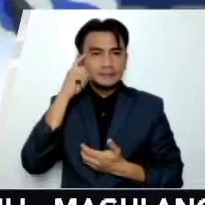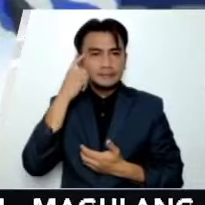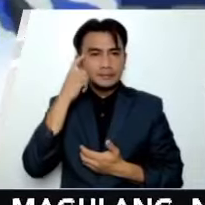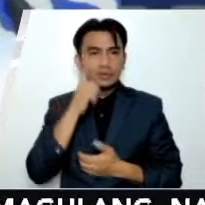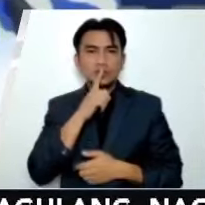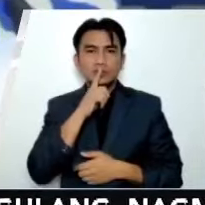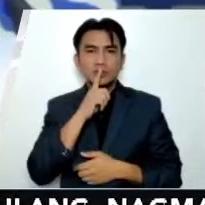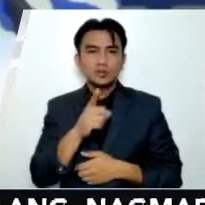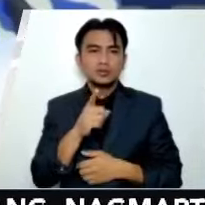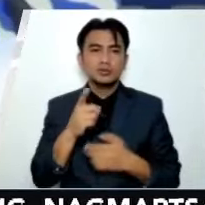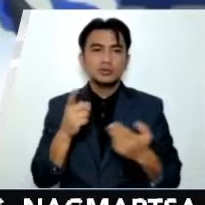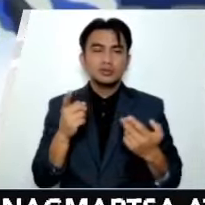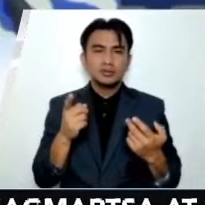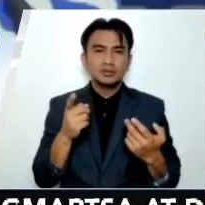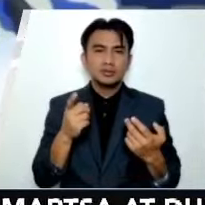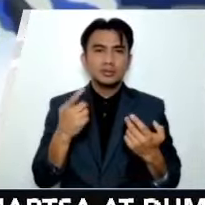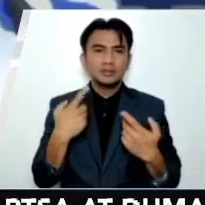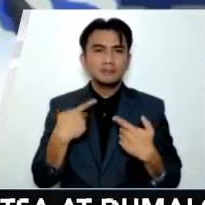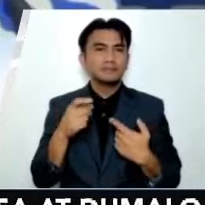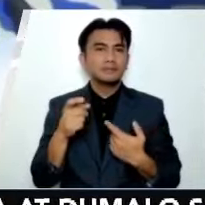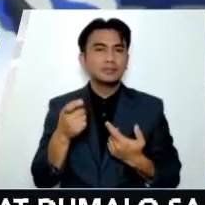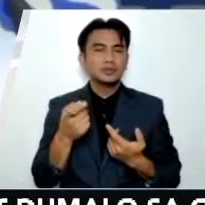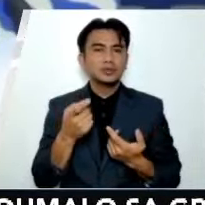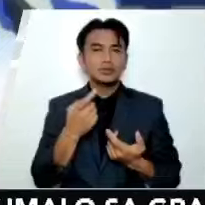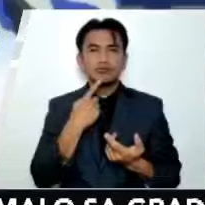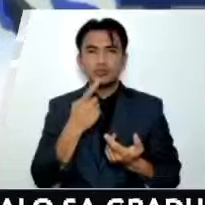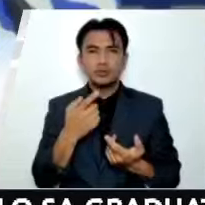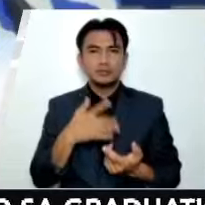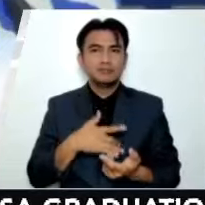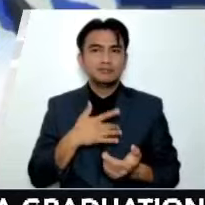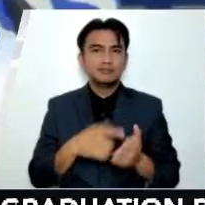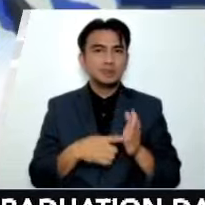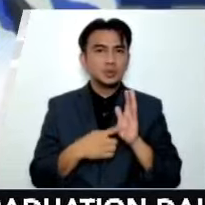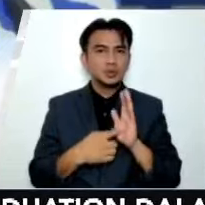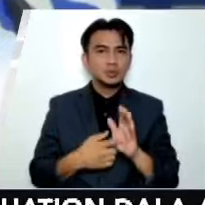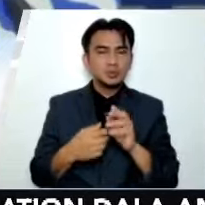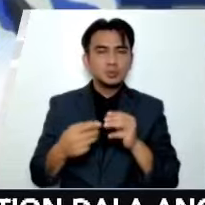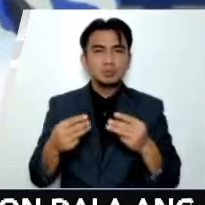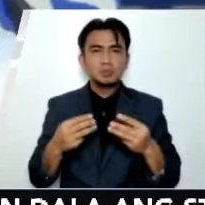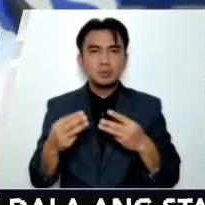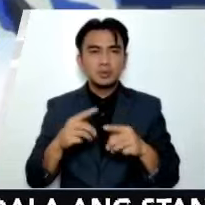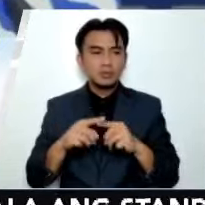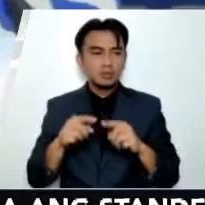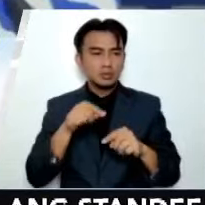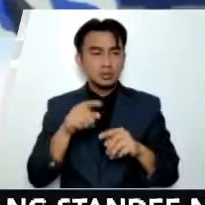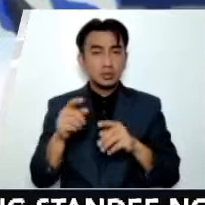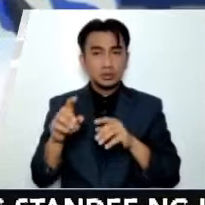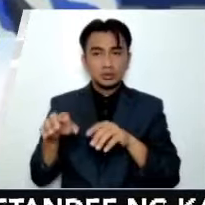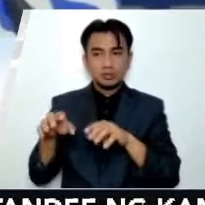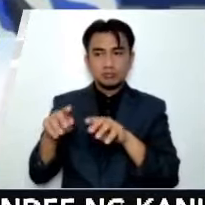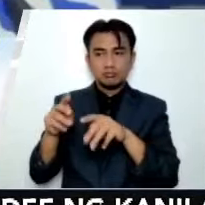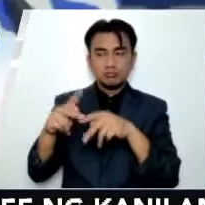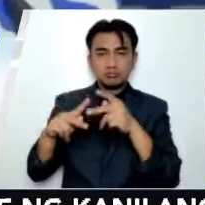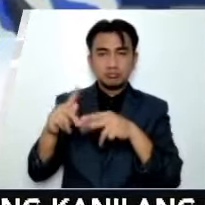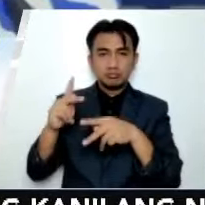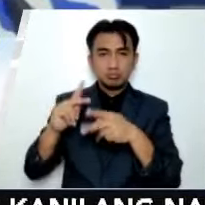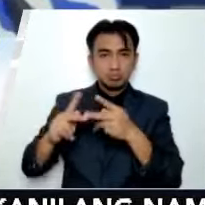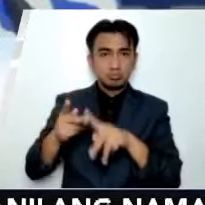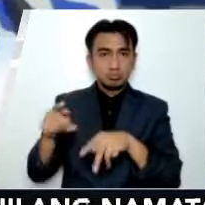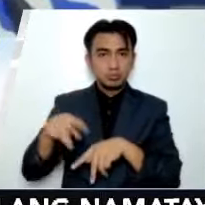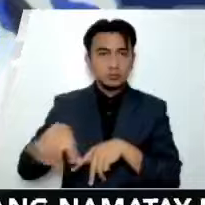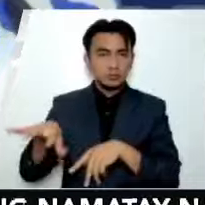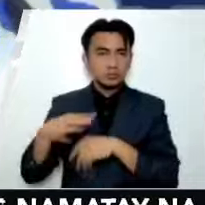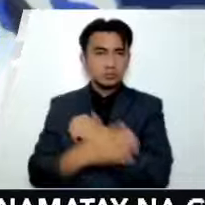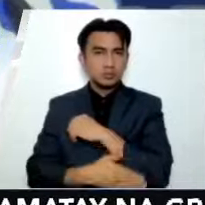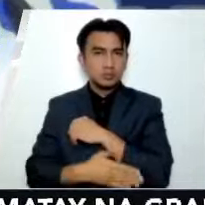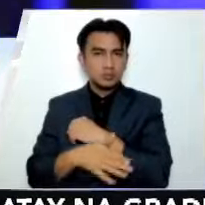to what we define as an act of war. And our treaty partners, I believe, also hold that same